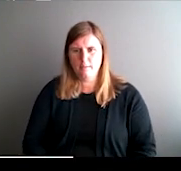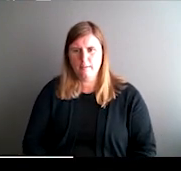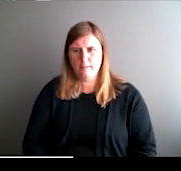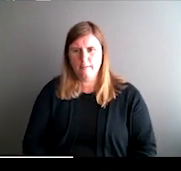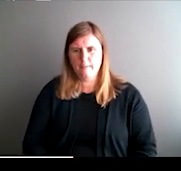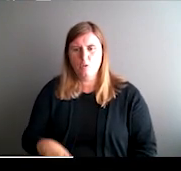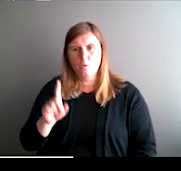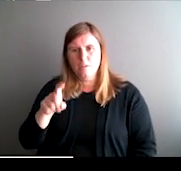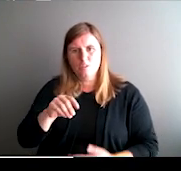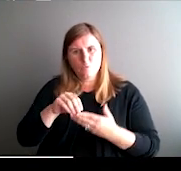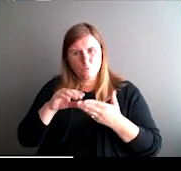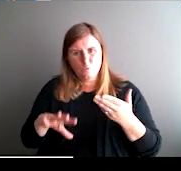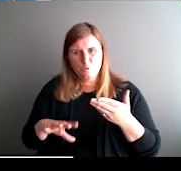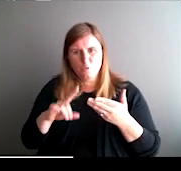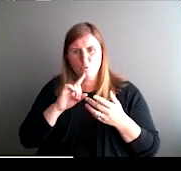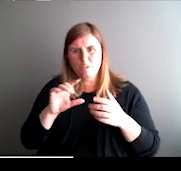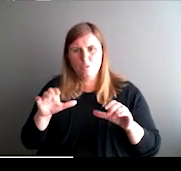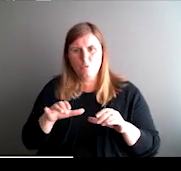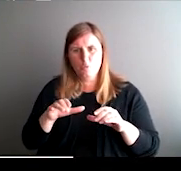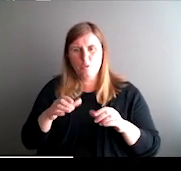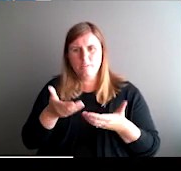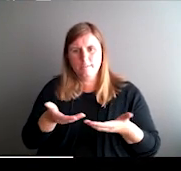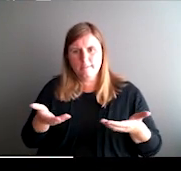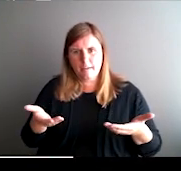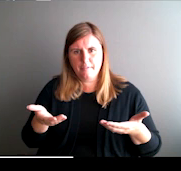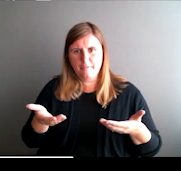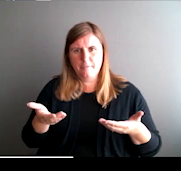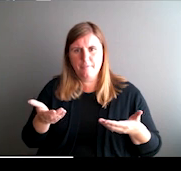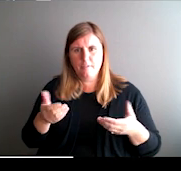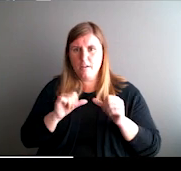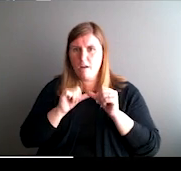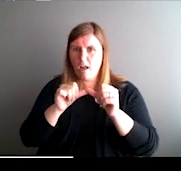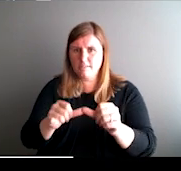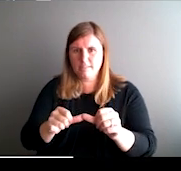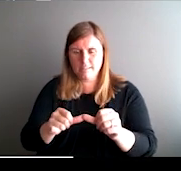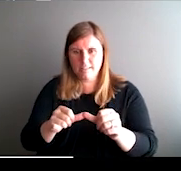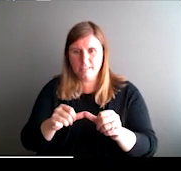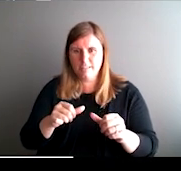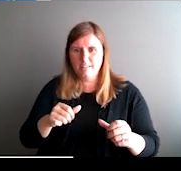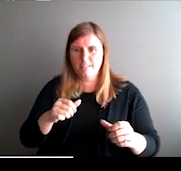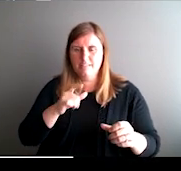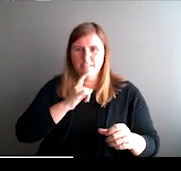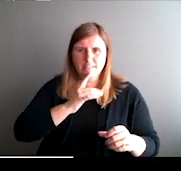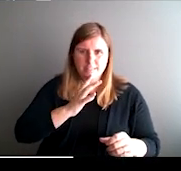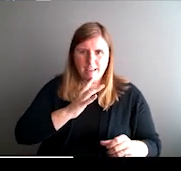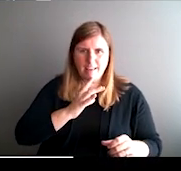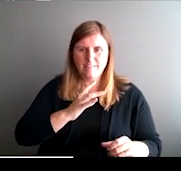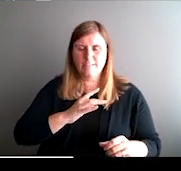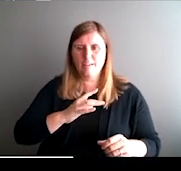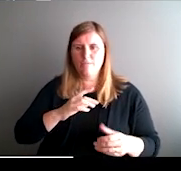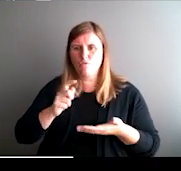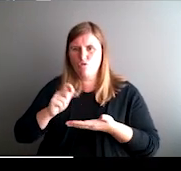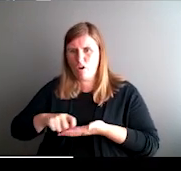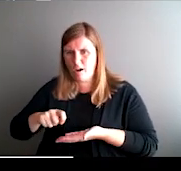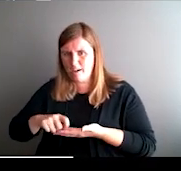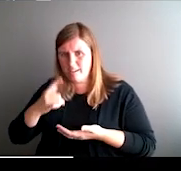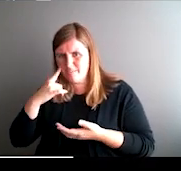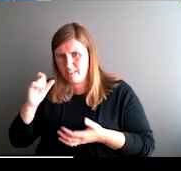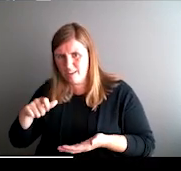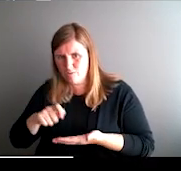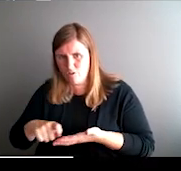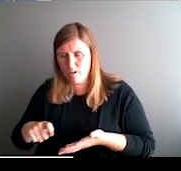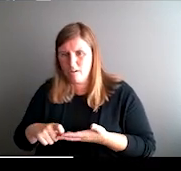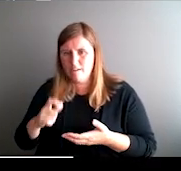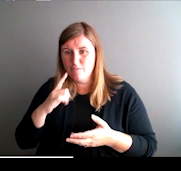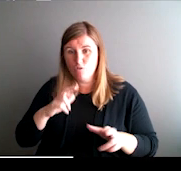need students to be doing stuff constantly. You want them saying stuff, writing if they can write, if